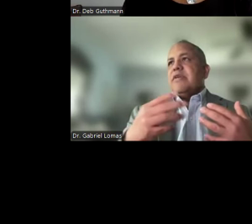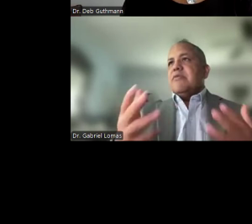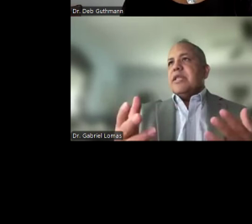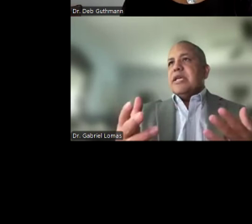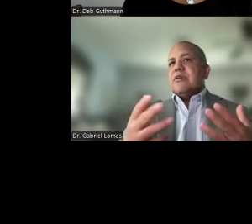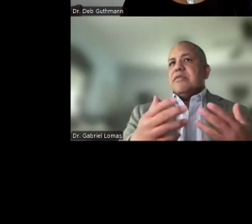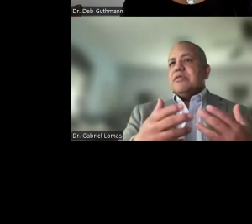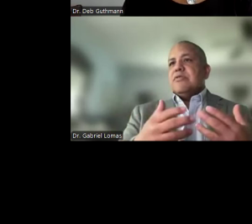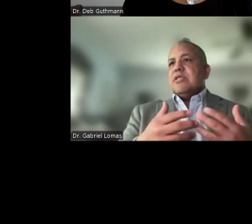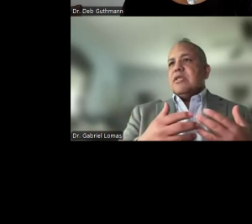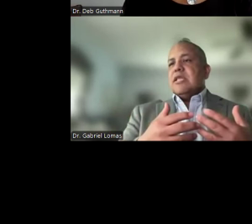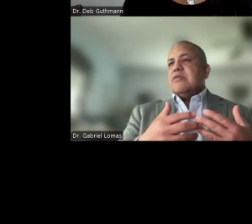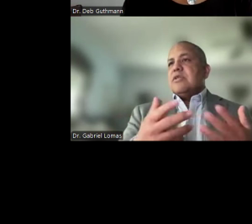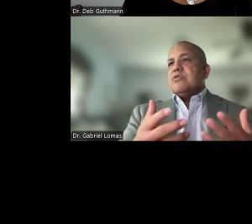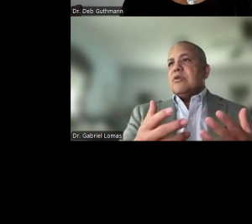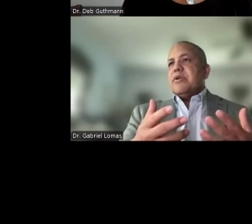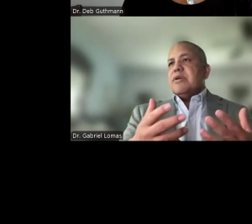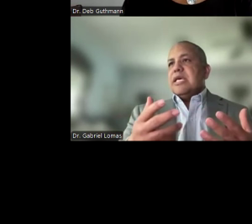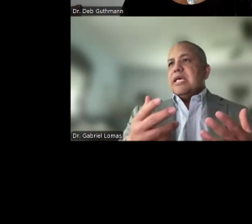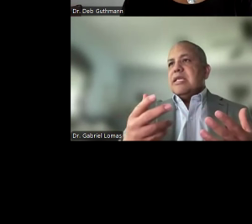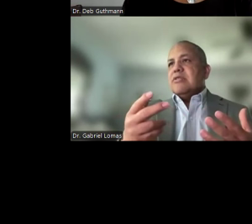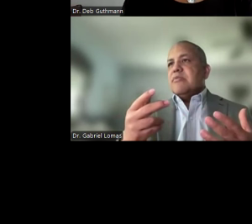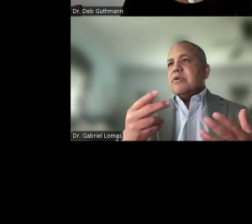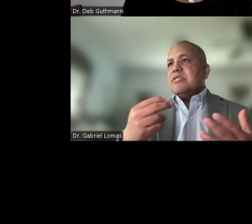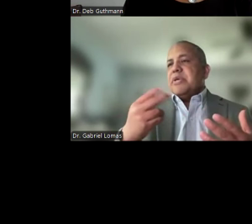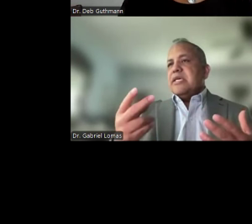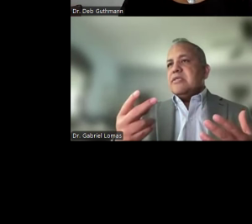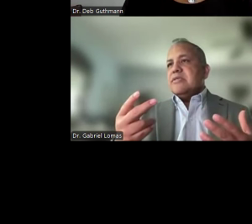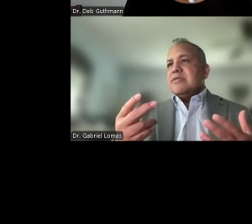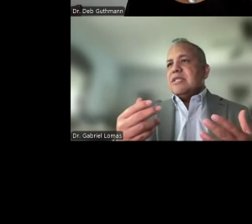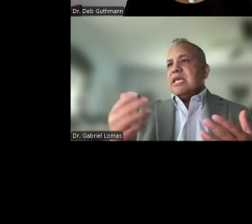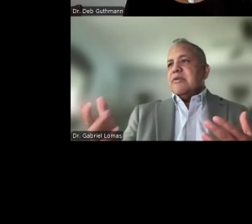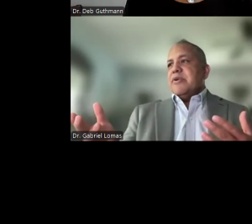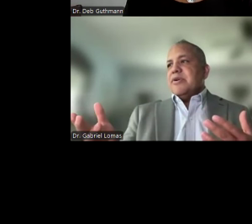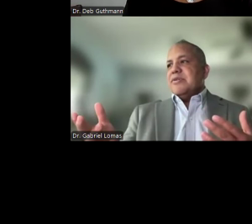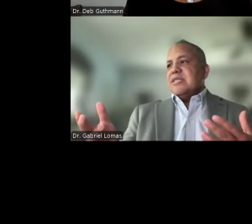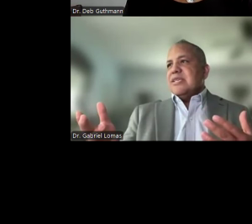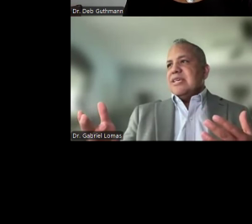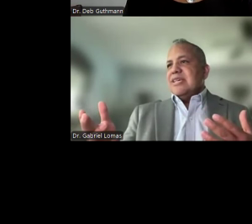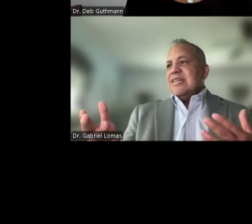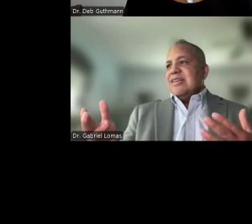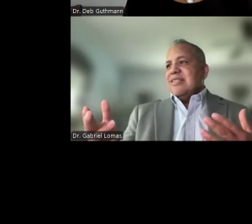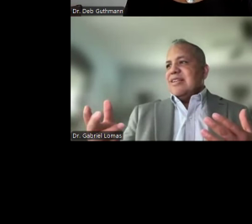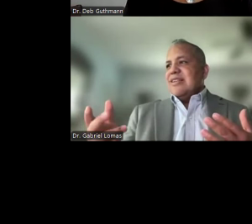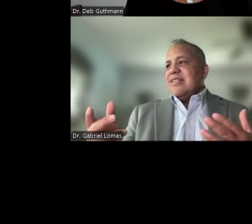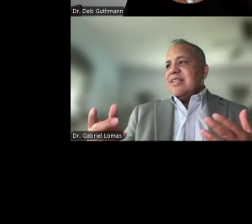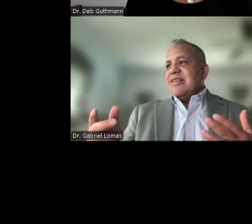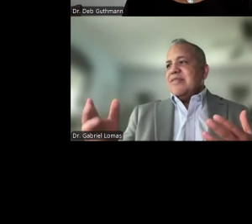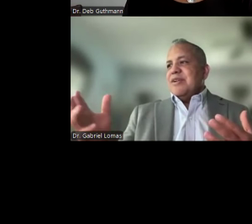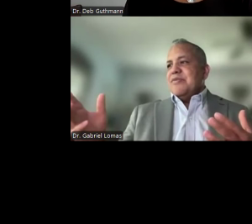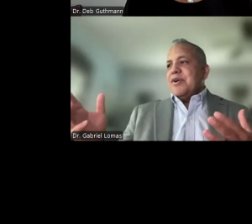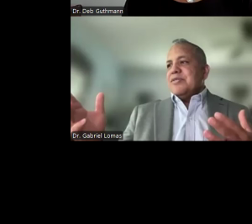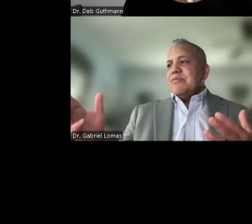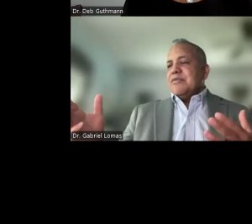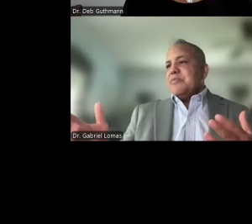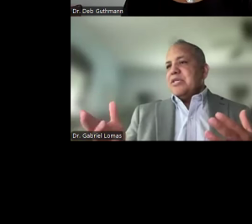to the video relay service and they use an interpreter. The interpreter speaks to the hearing person, then the